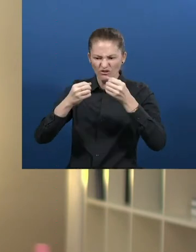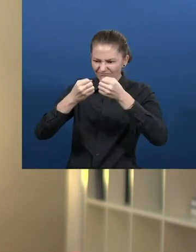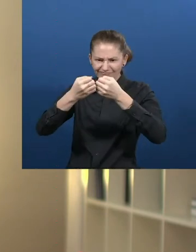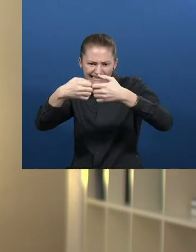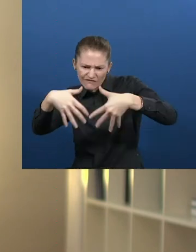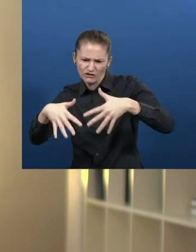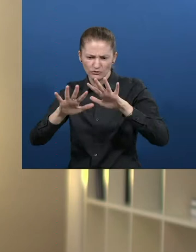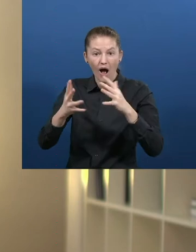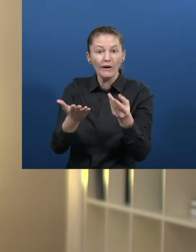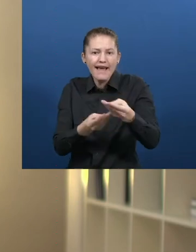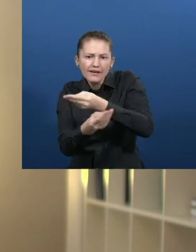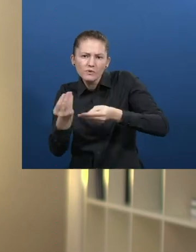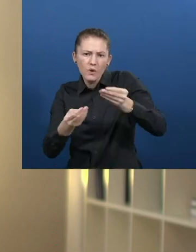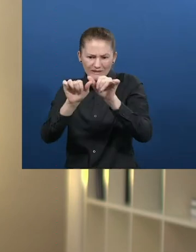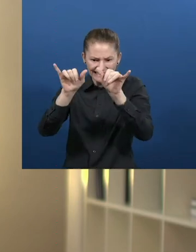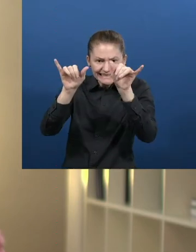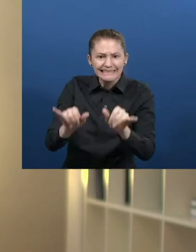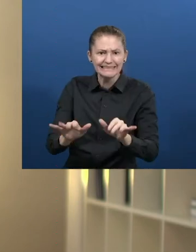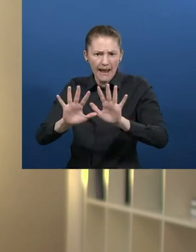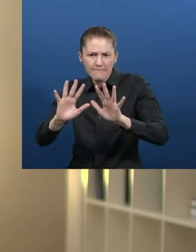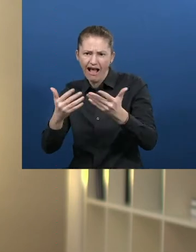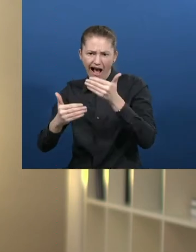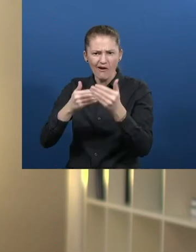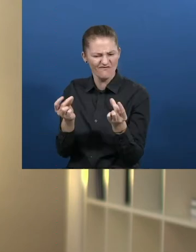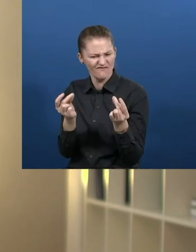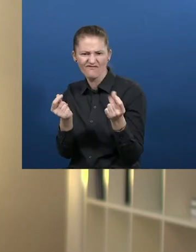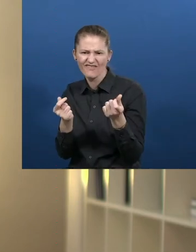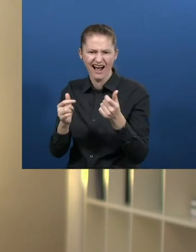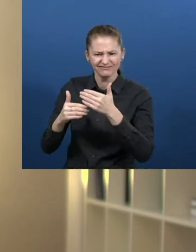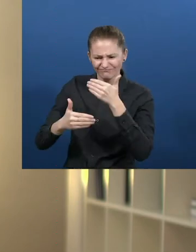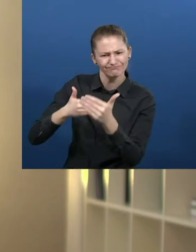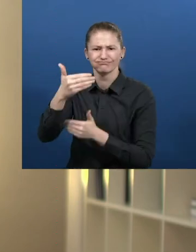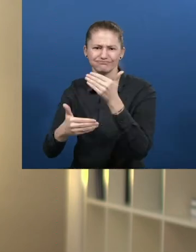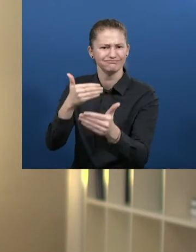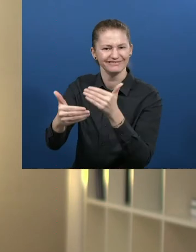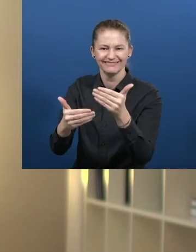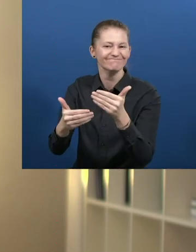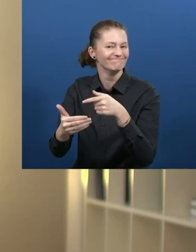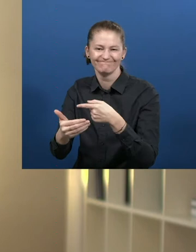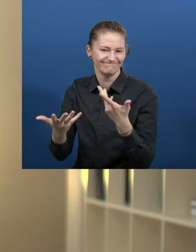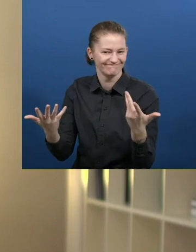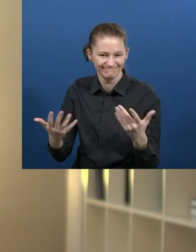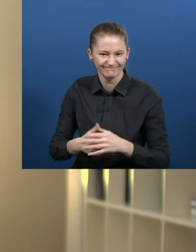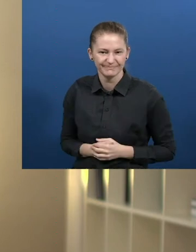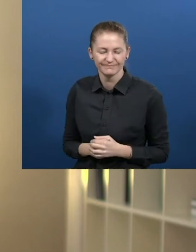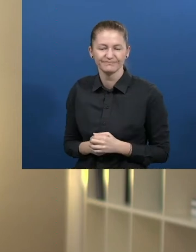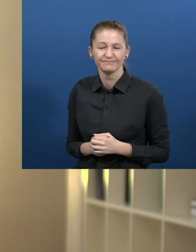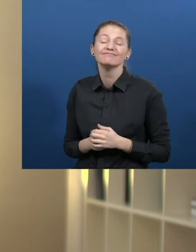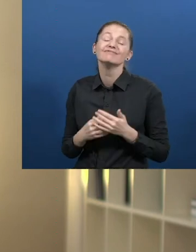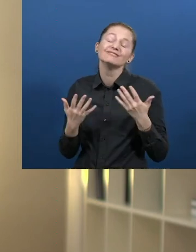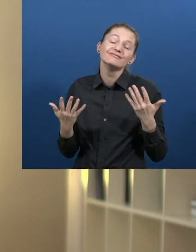And I think the infrastructure or the ecosystem is developing quickly but not mature enough yet to